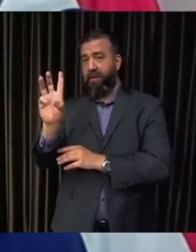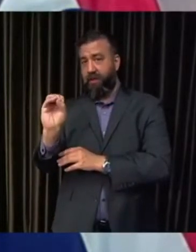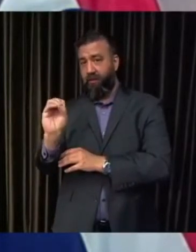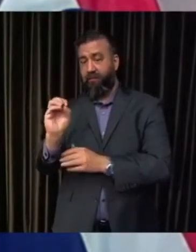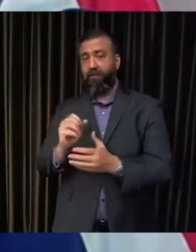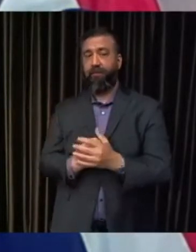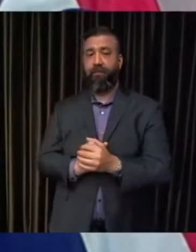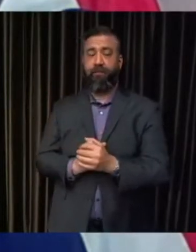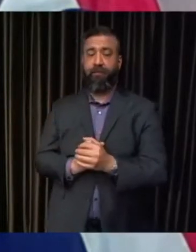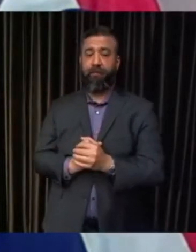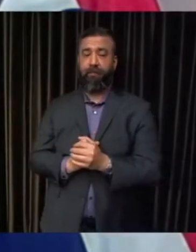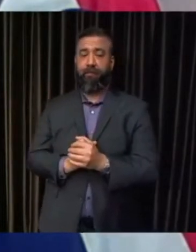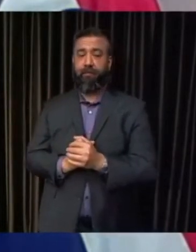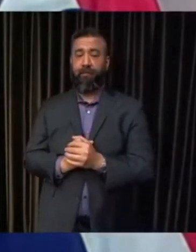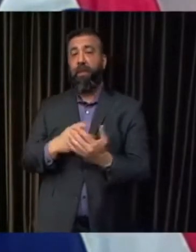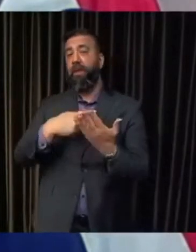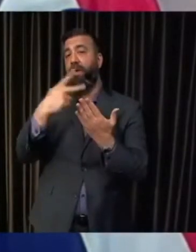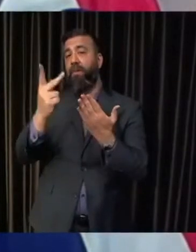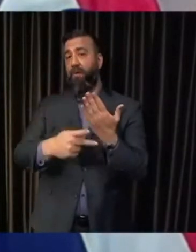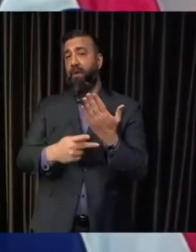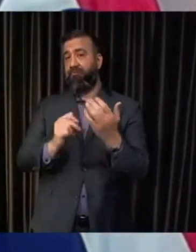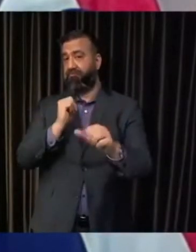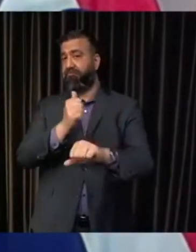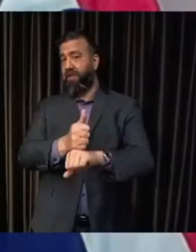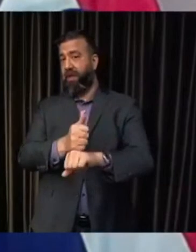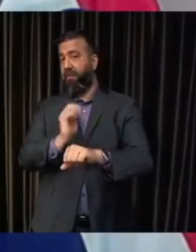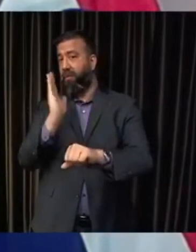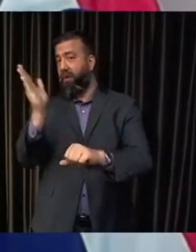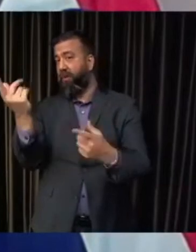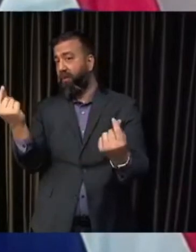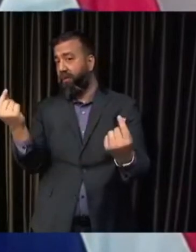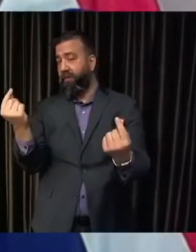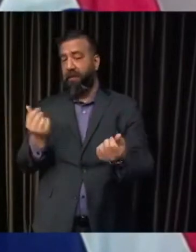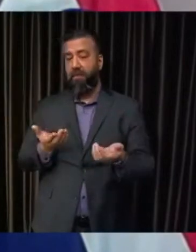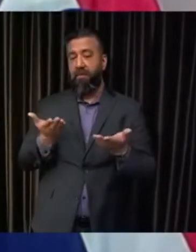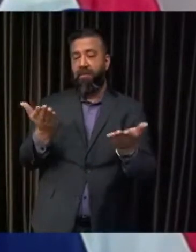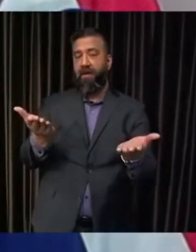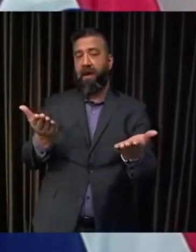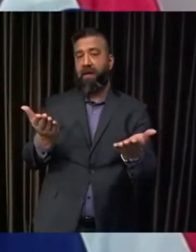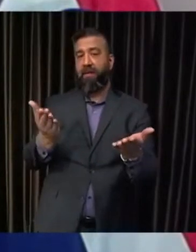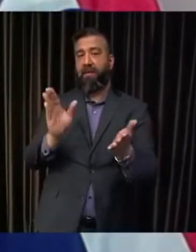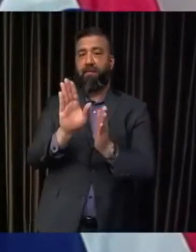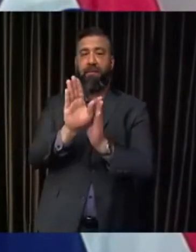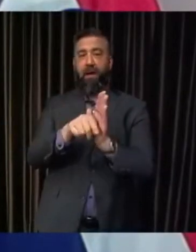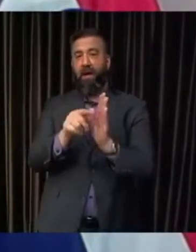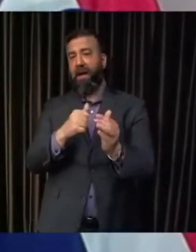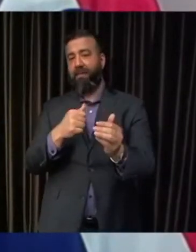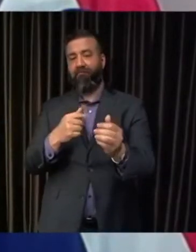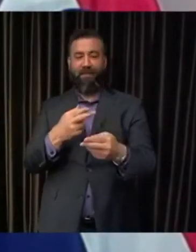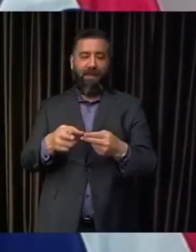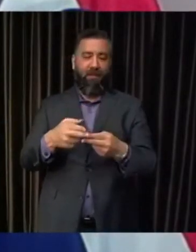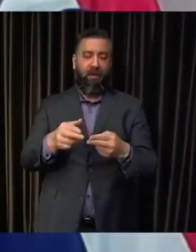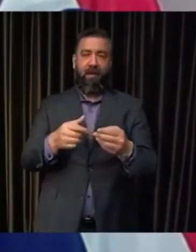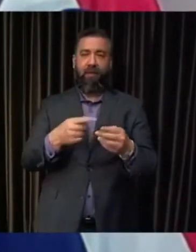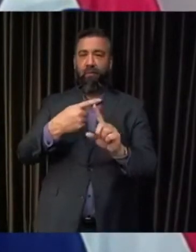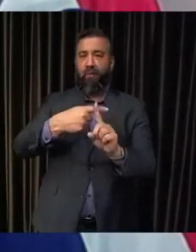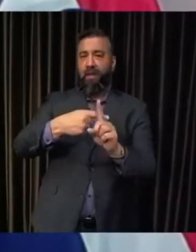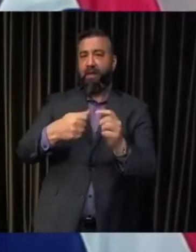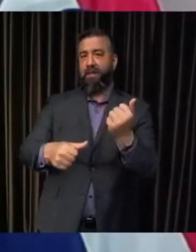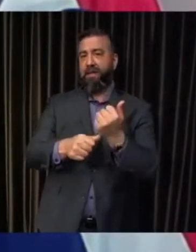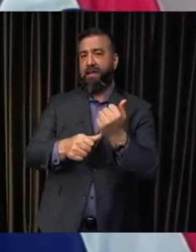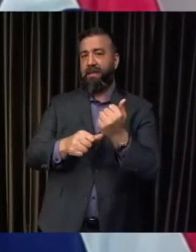314-806-0910. The program will provide back rent and temporary rental assistance to low and moderate